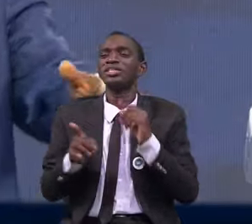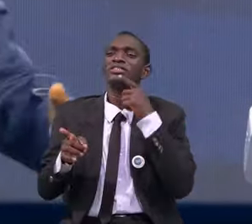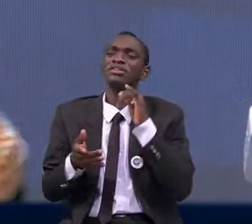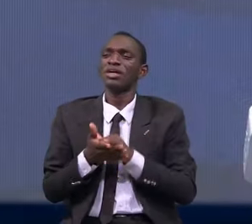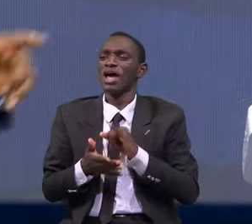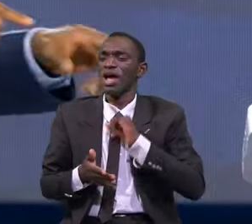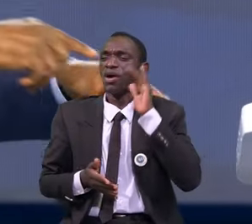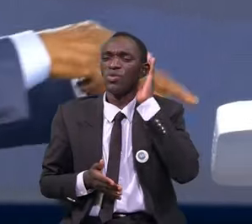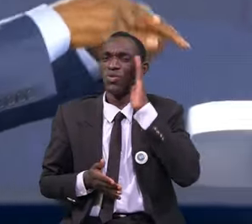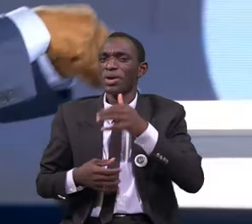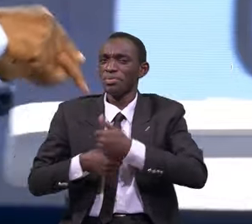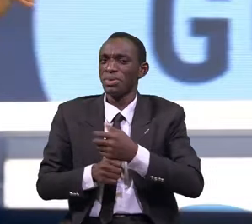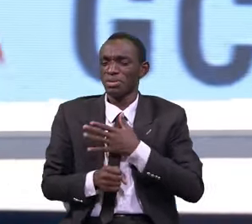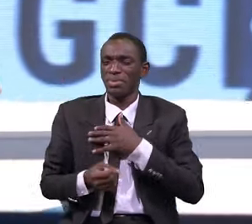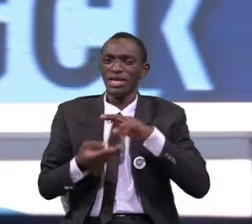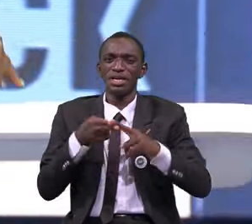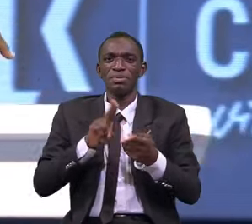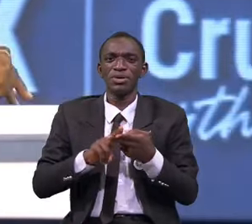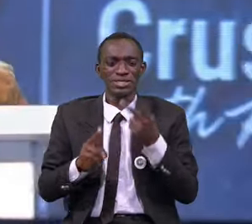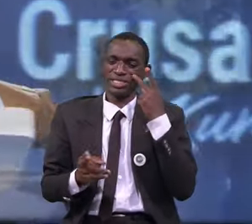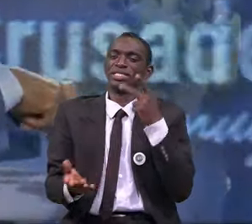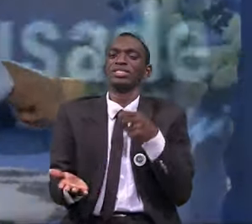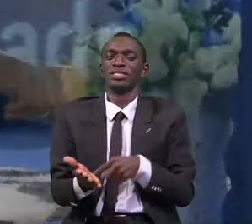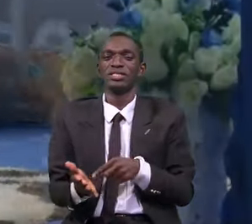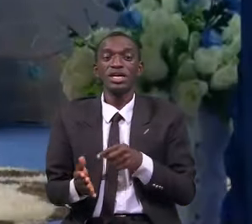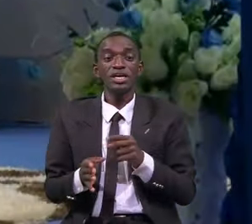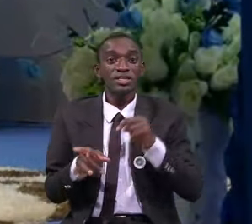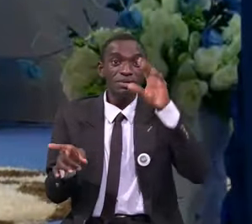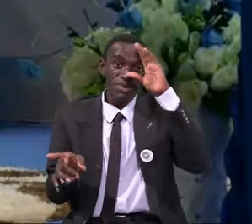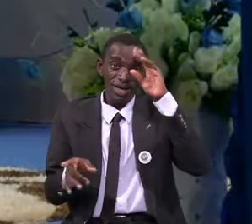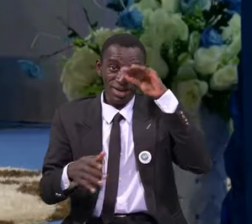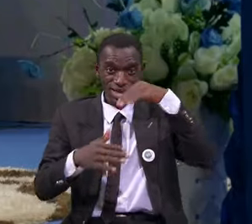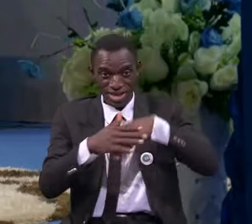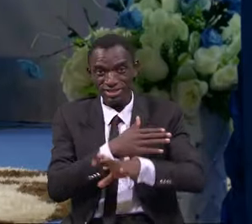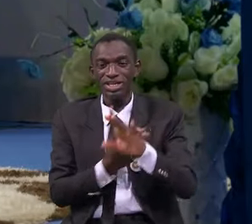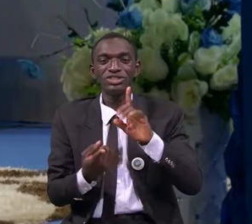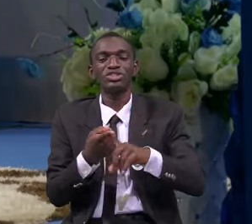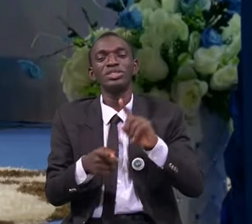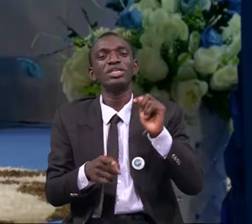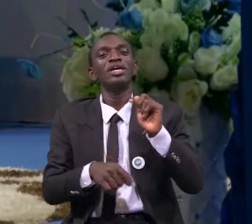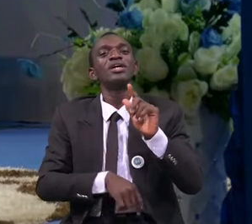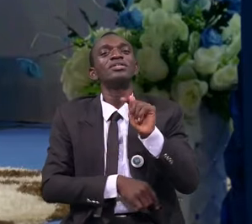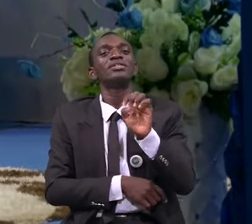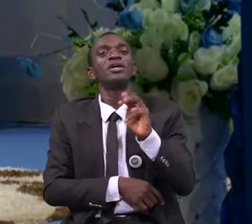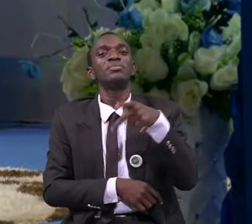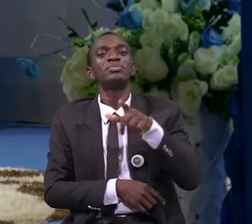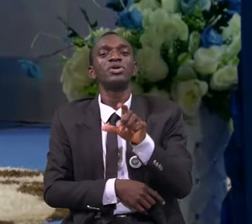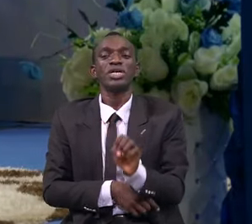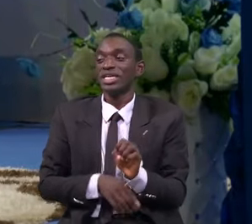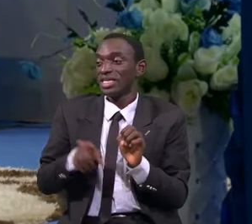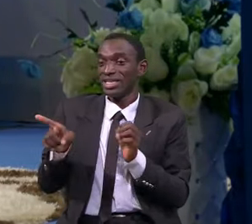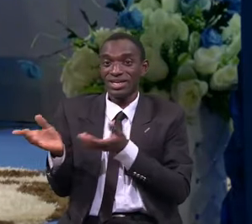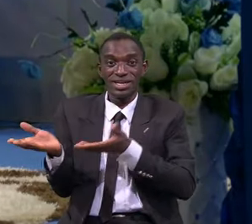my neighbor see this. Look, he entered into the temple. He carried the miracle into the temple